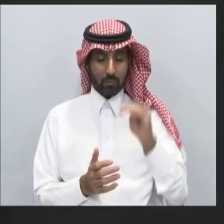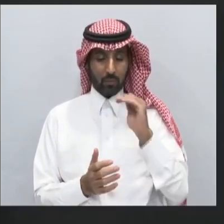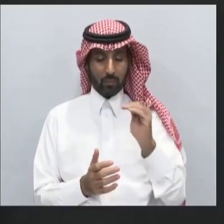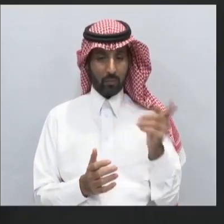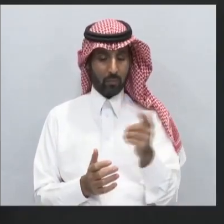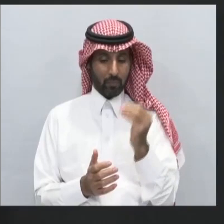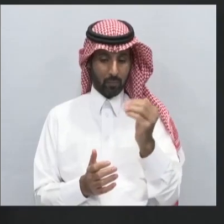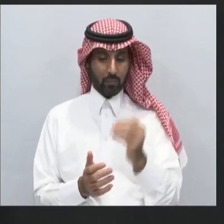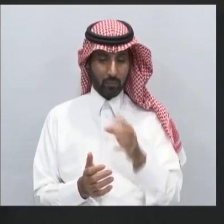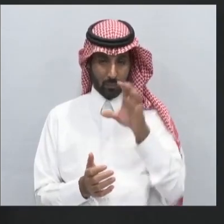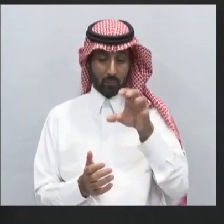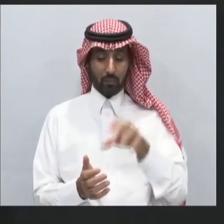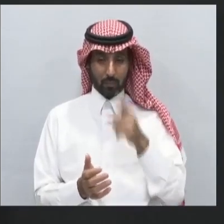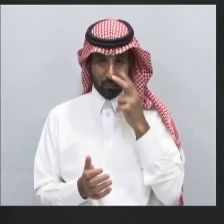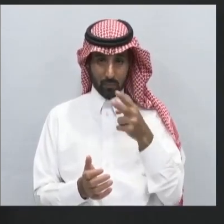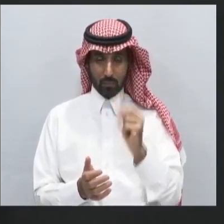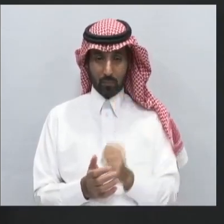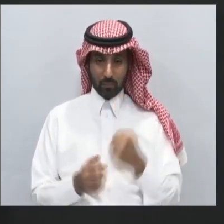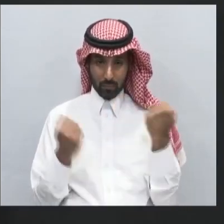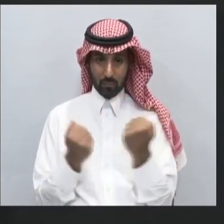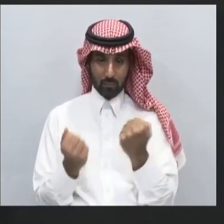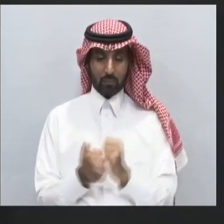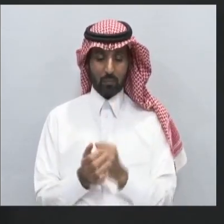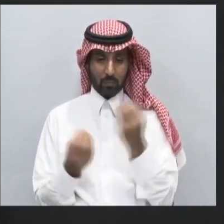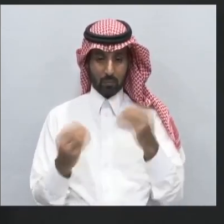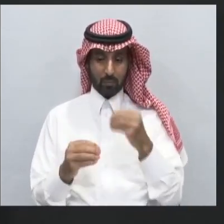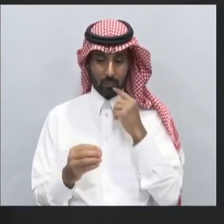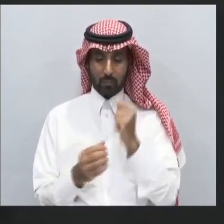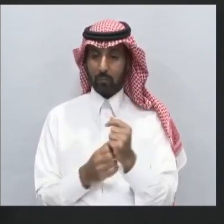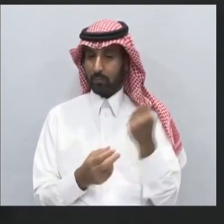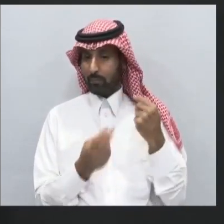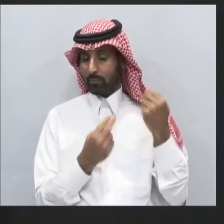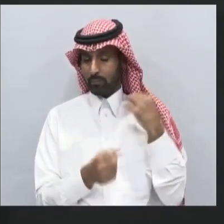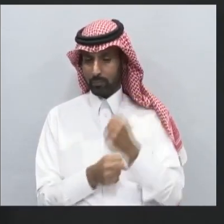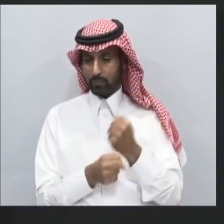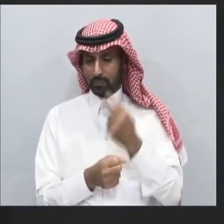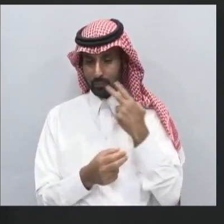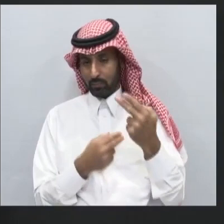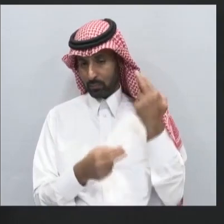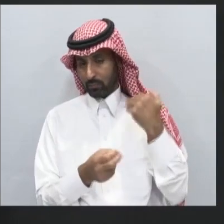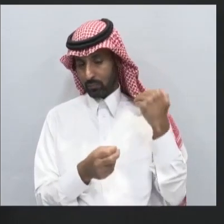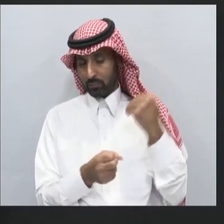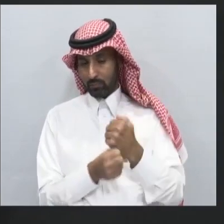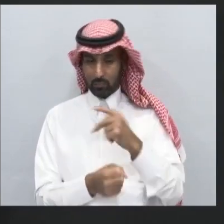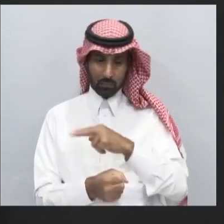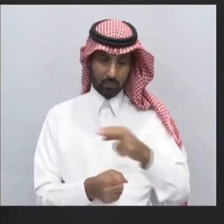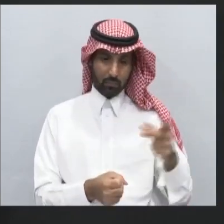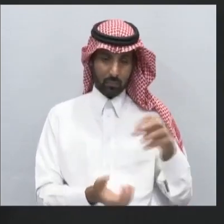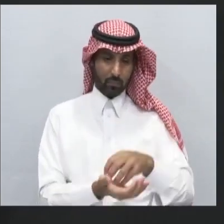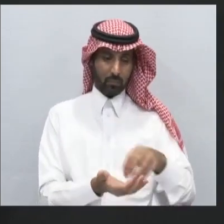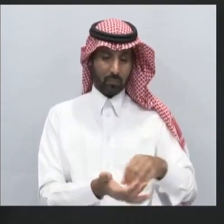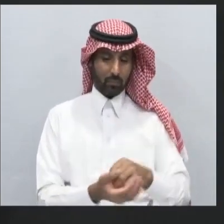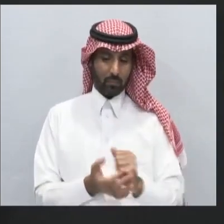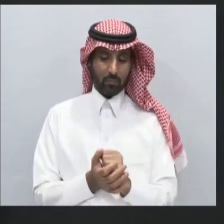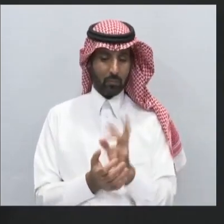this exercise. If you notice in this exercise, we have a lot of customs, a lot of traditions from different